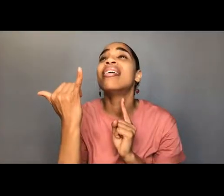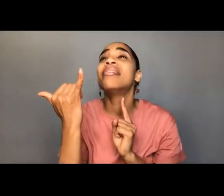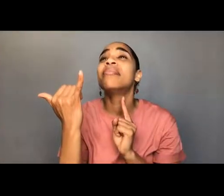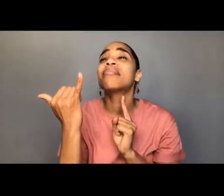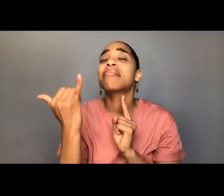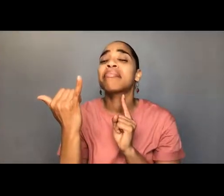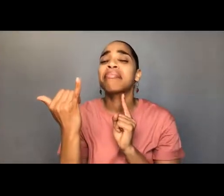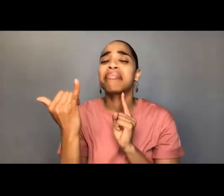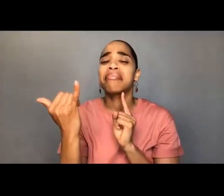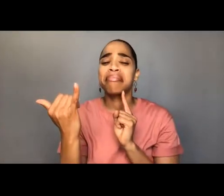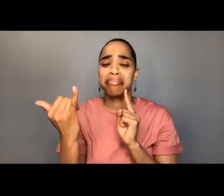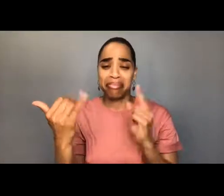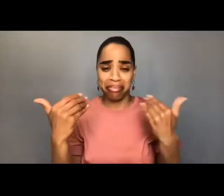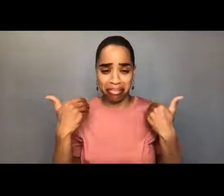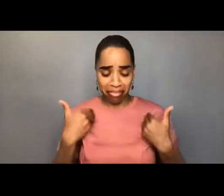life?